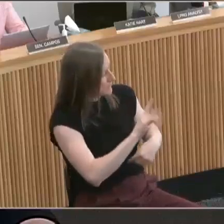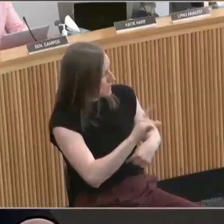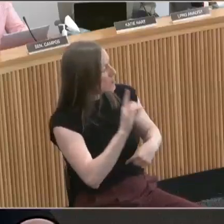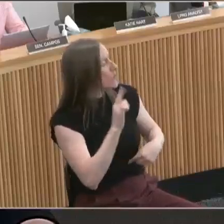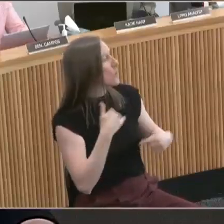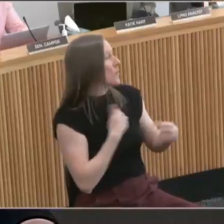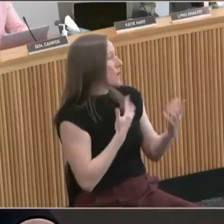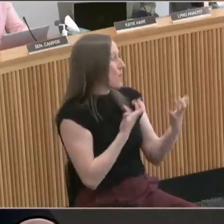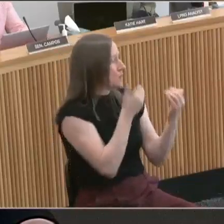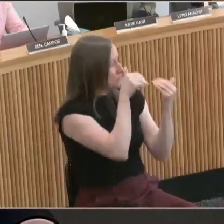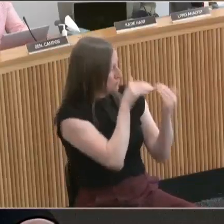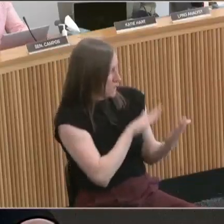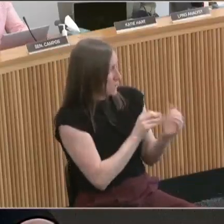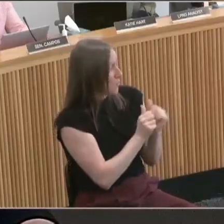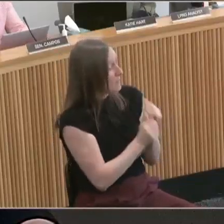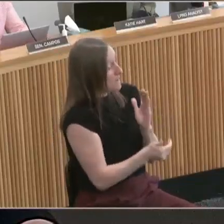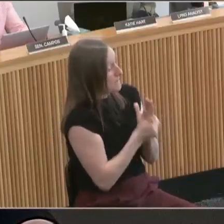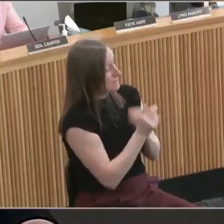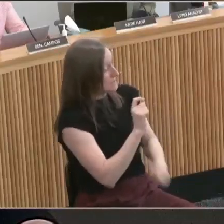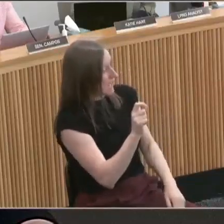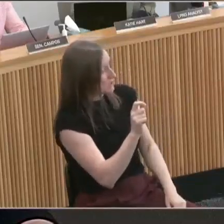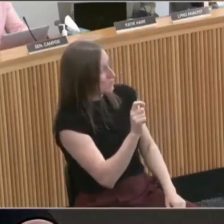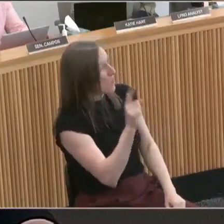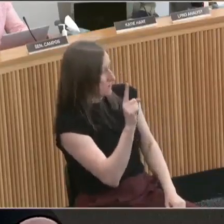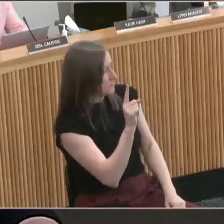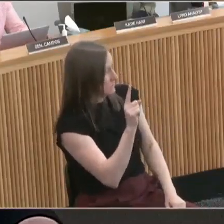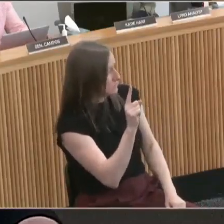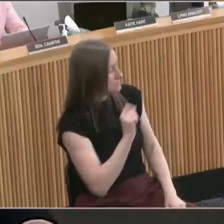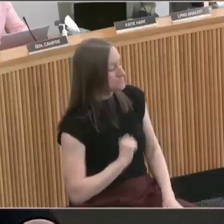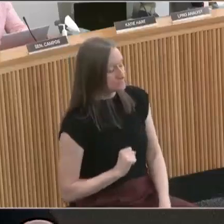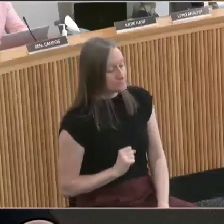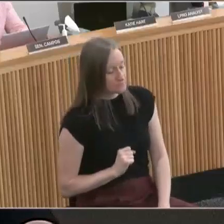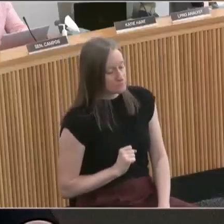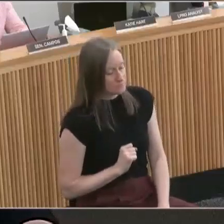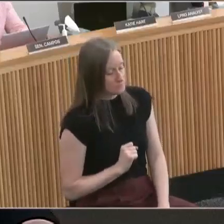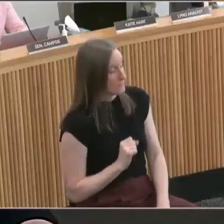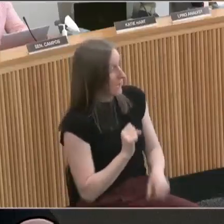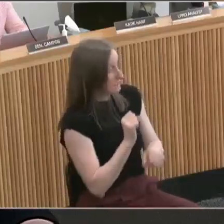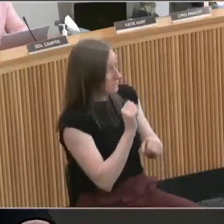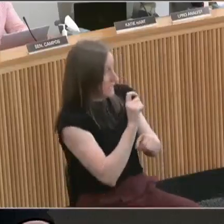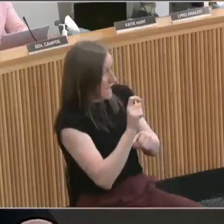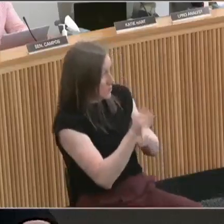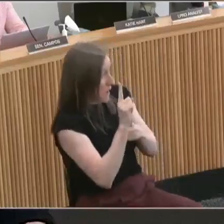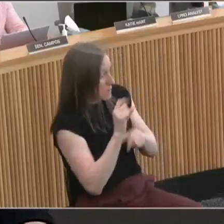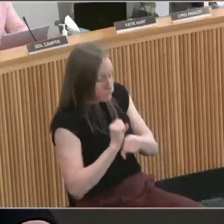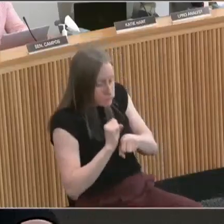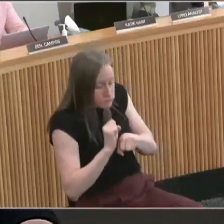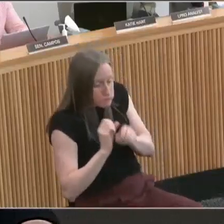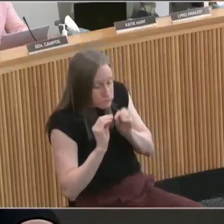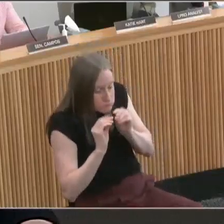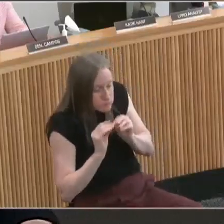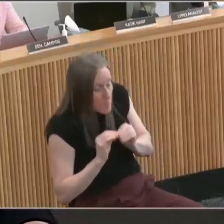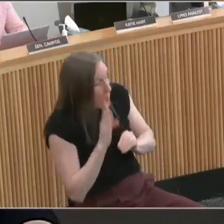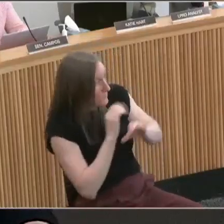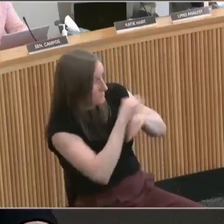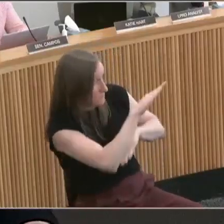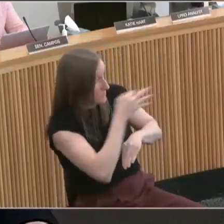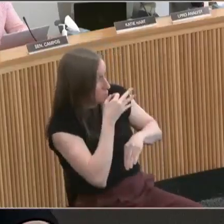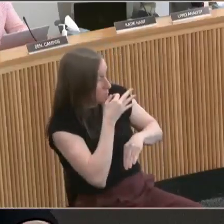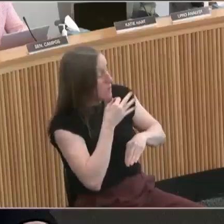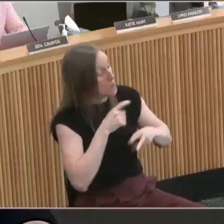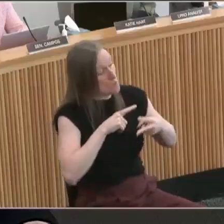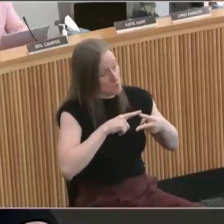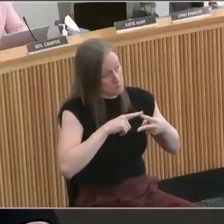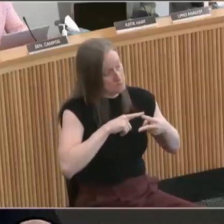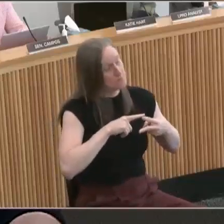going to try and address with Amendment -1 or -1 amendment that's being worked on right now. So that will be coming. One of them